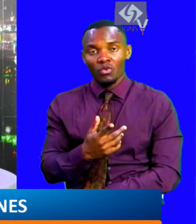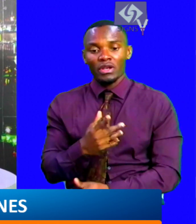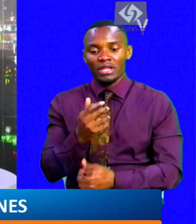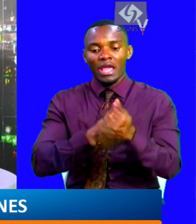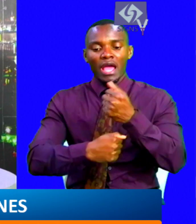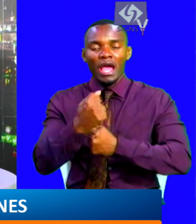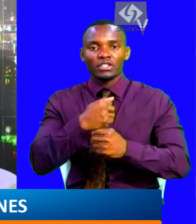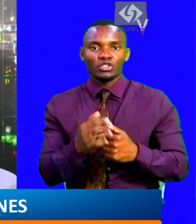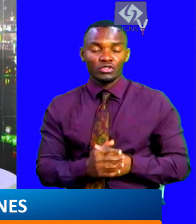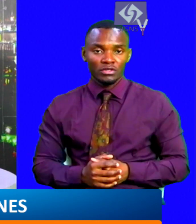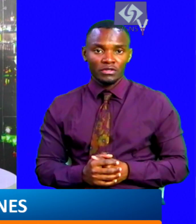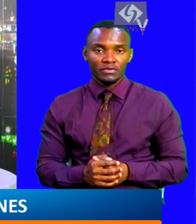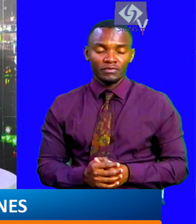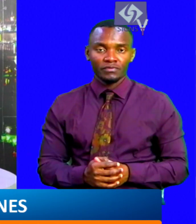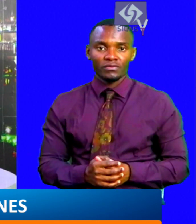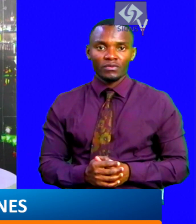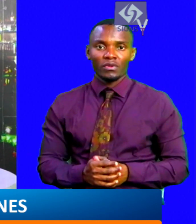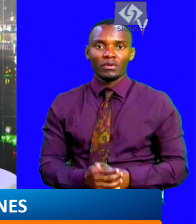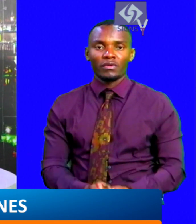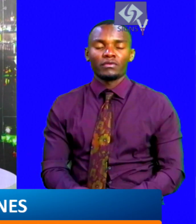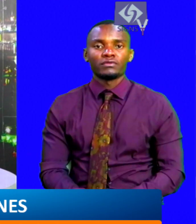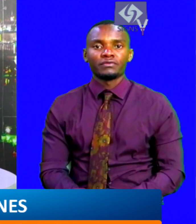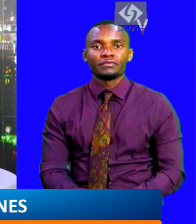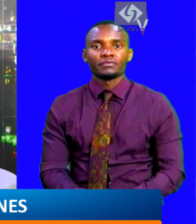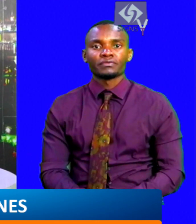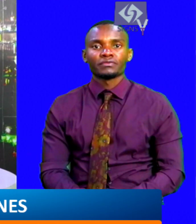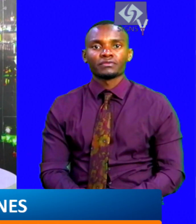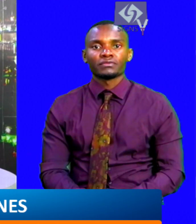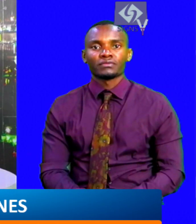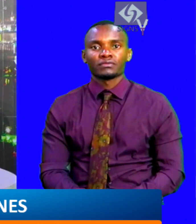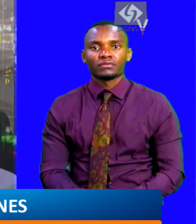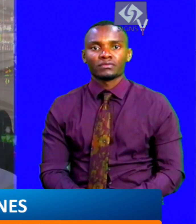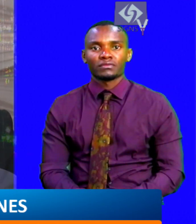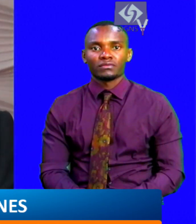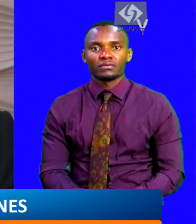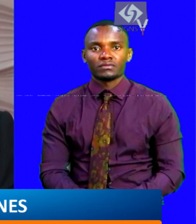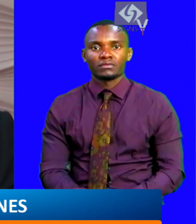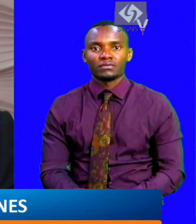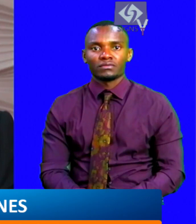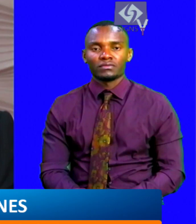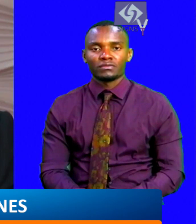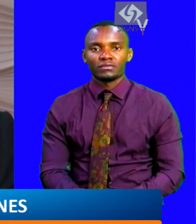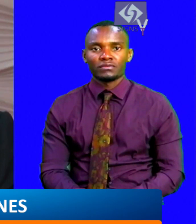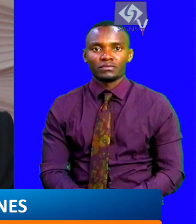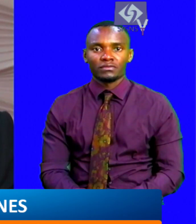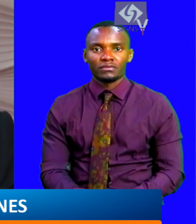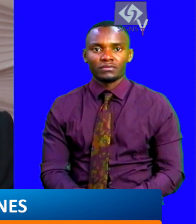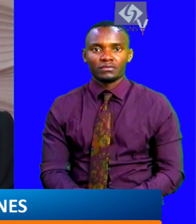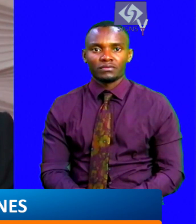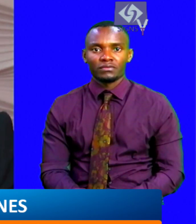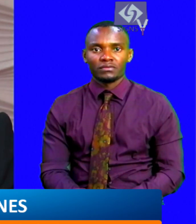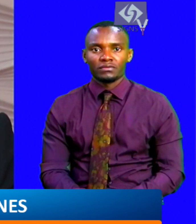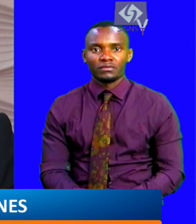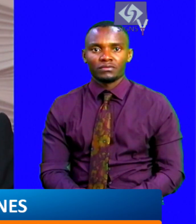or other serious repercussions. A disciplinary hearing could lead to serious repercussions for the